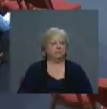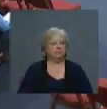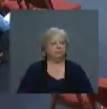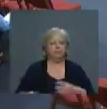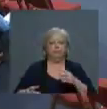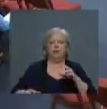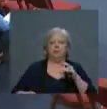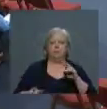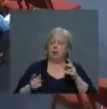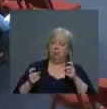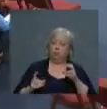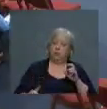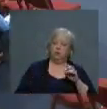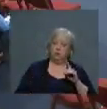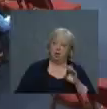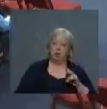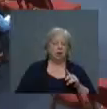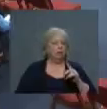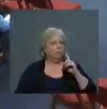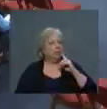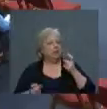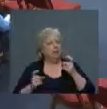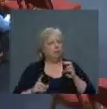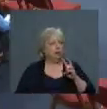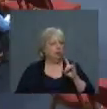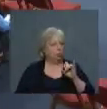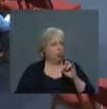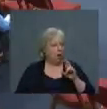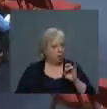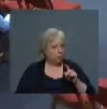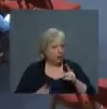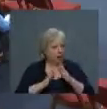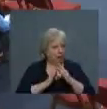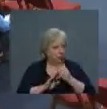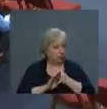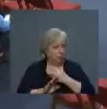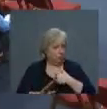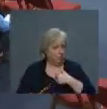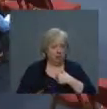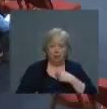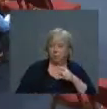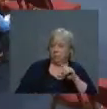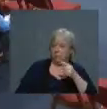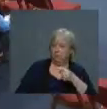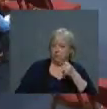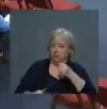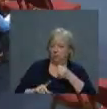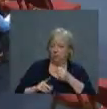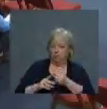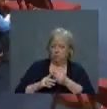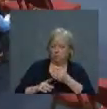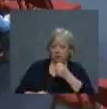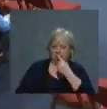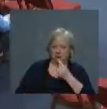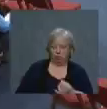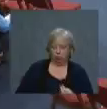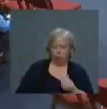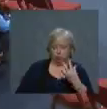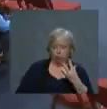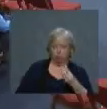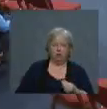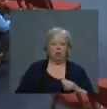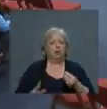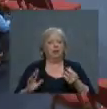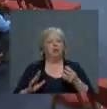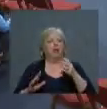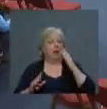Director Adcock, you're recognized, please. I think Director Wyrick had asked before I did, Mayor. You were the first one to hit, but I know. Oh, but okay, Director Wyrick, go ahead,